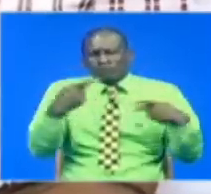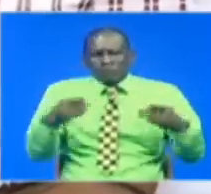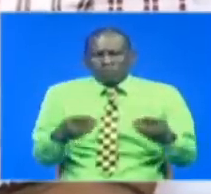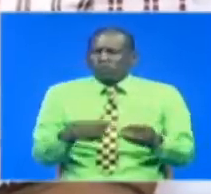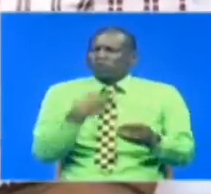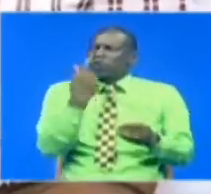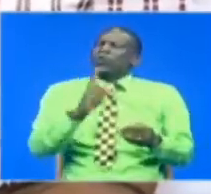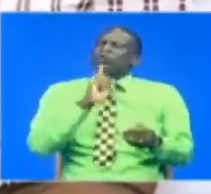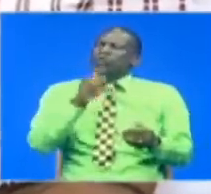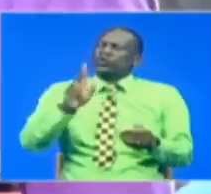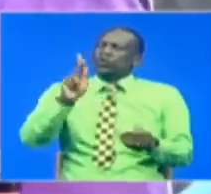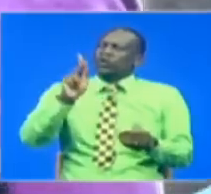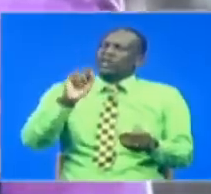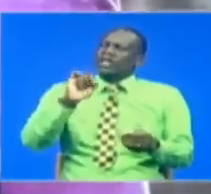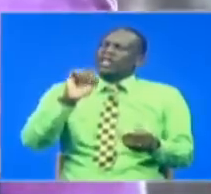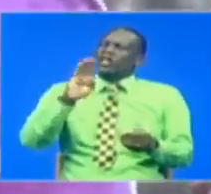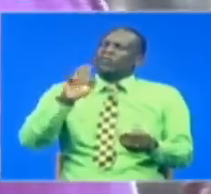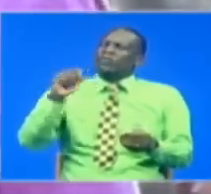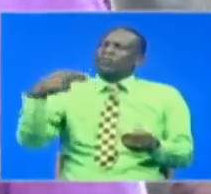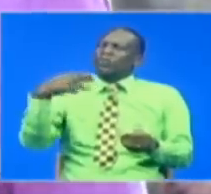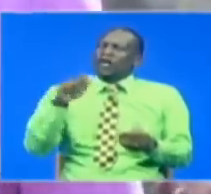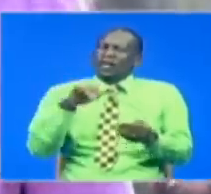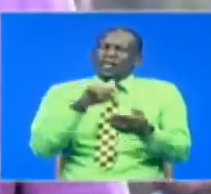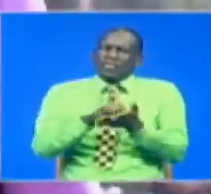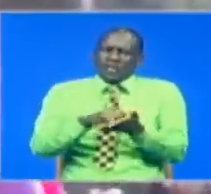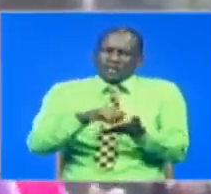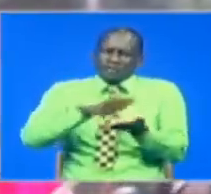aliambia Kivutha kuwa rais ni kusimama makuweni?